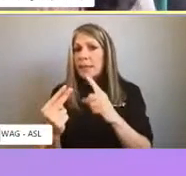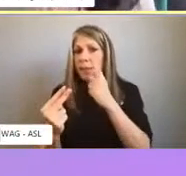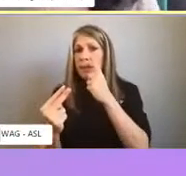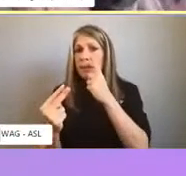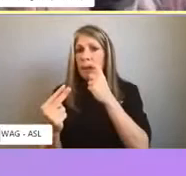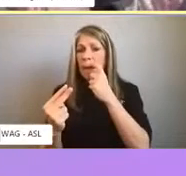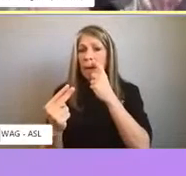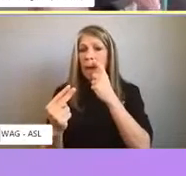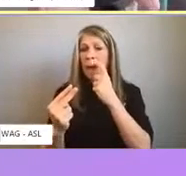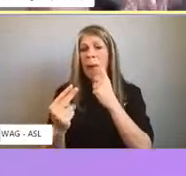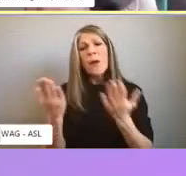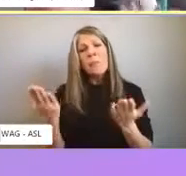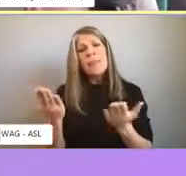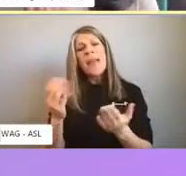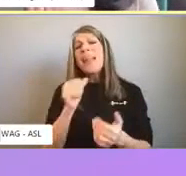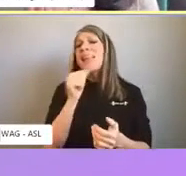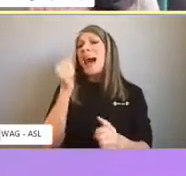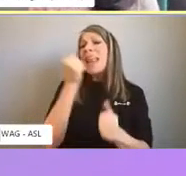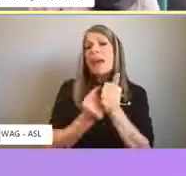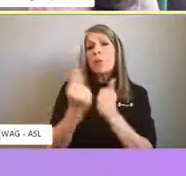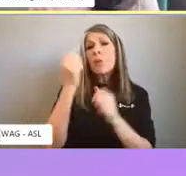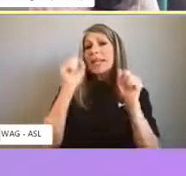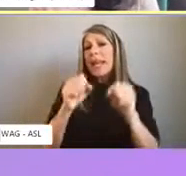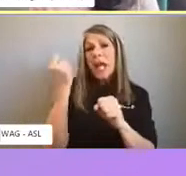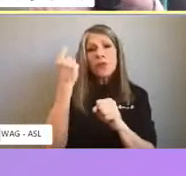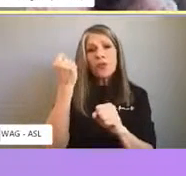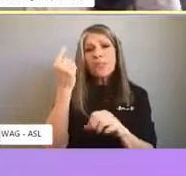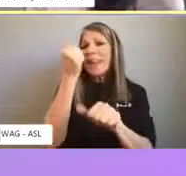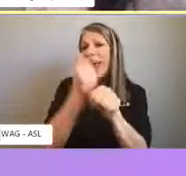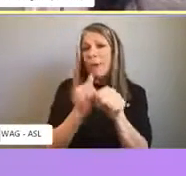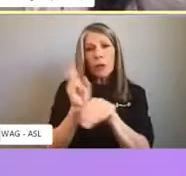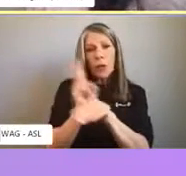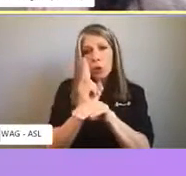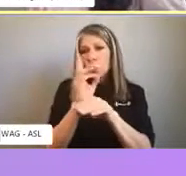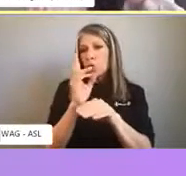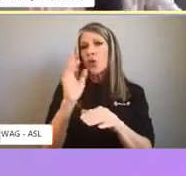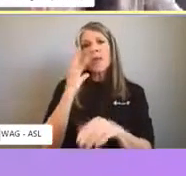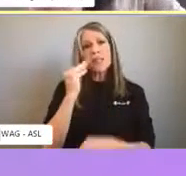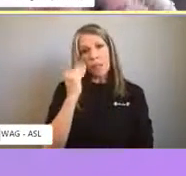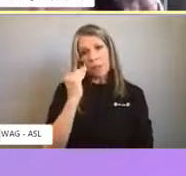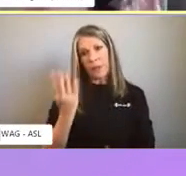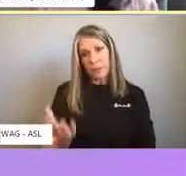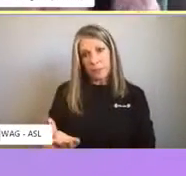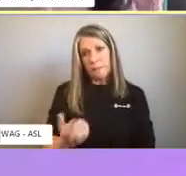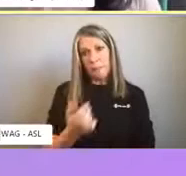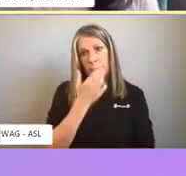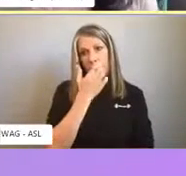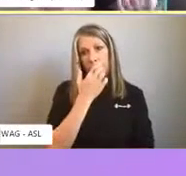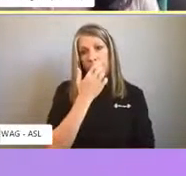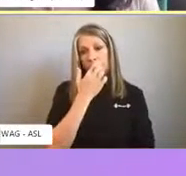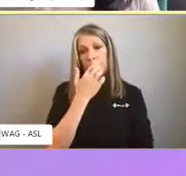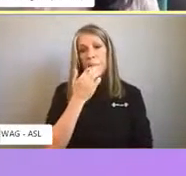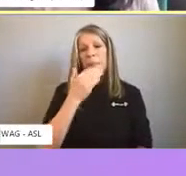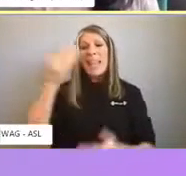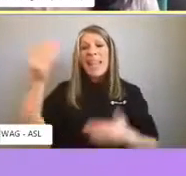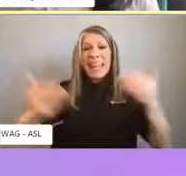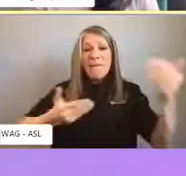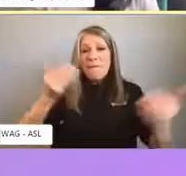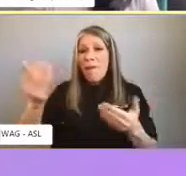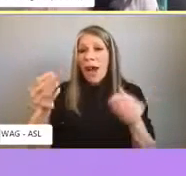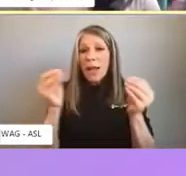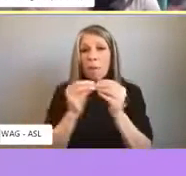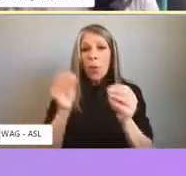that, not everyone can understand every user experience. So invite more